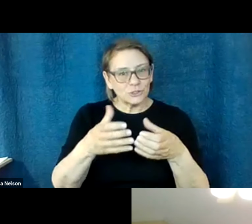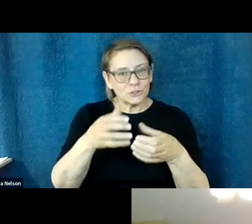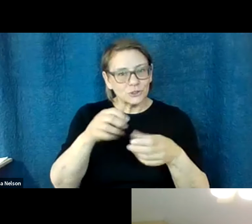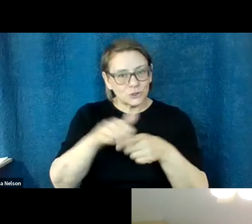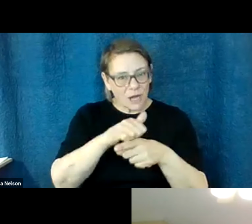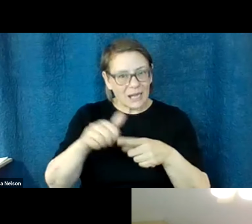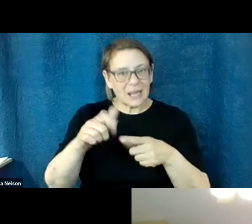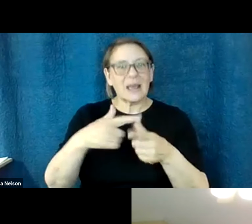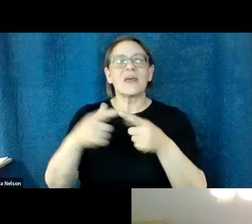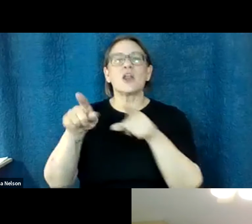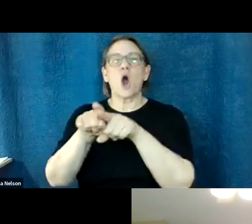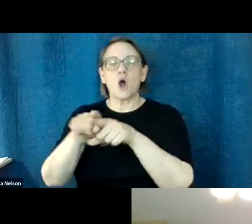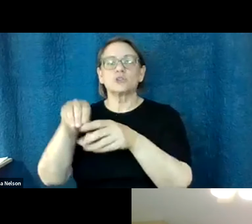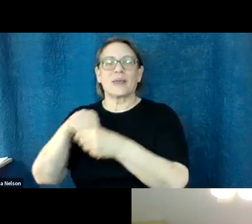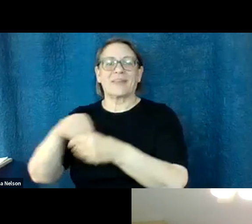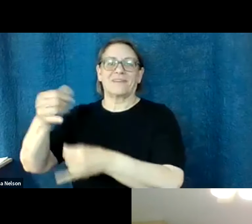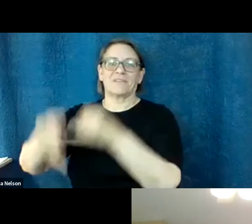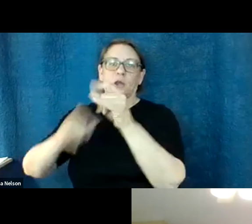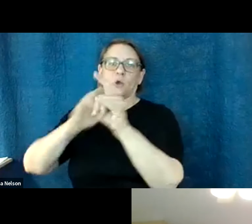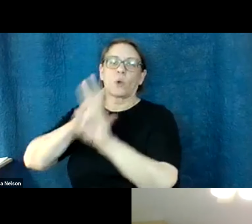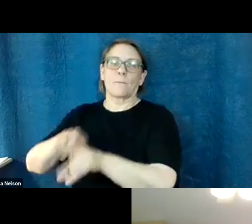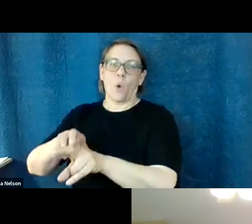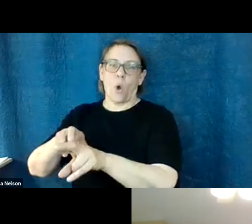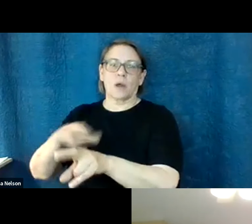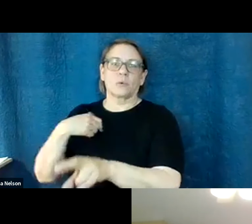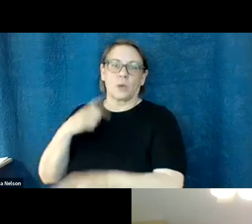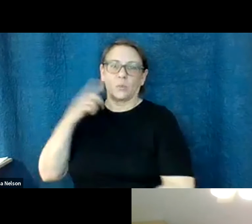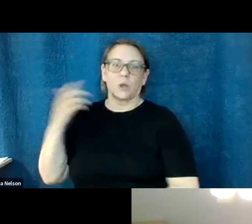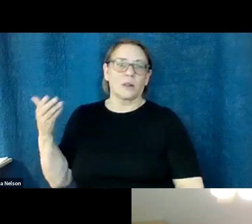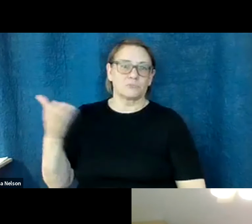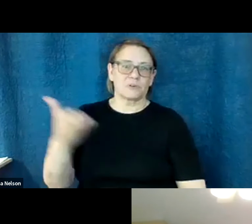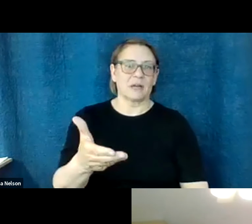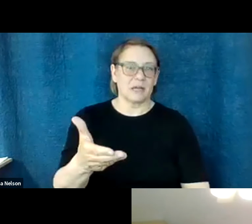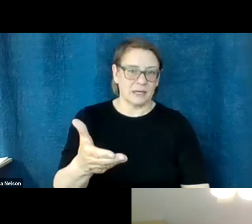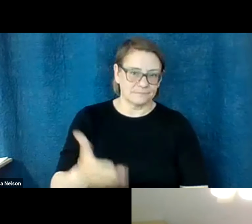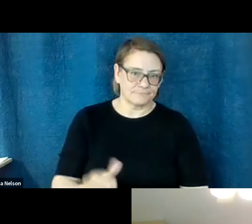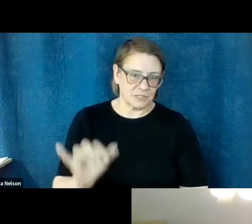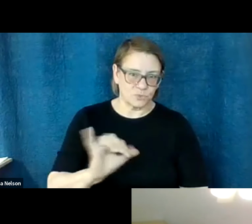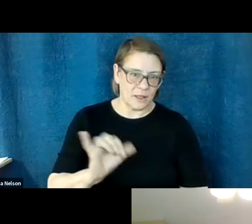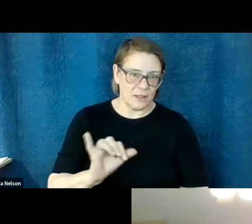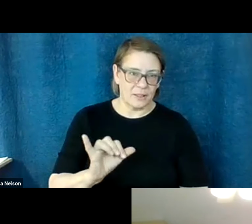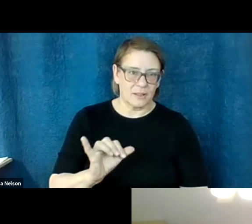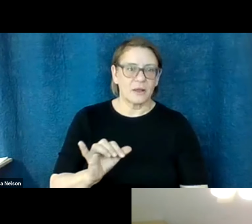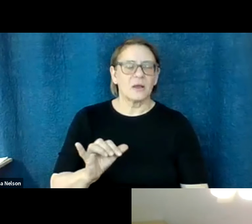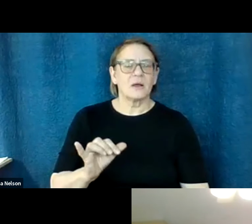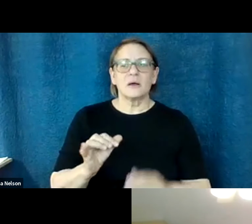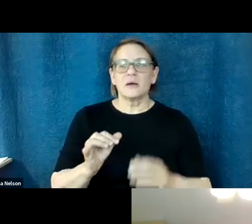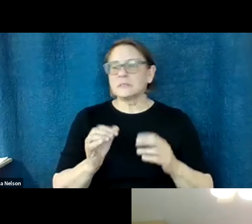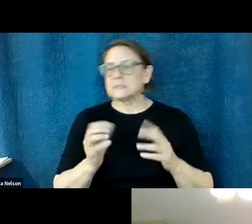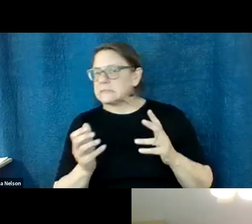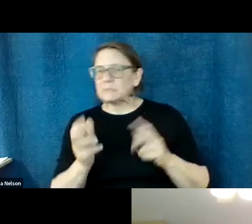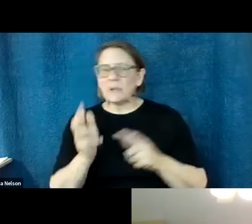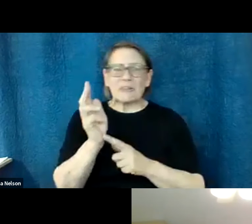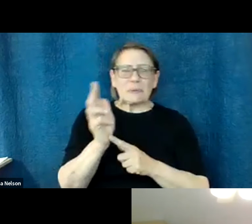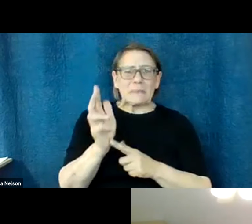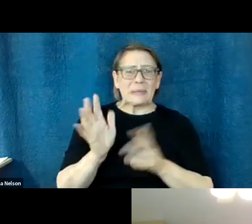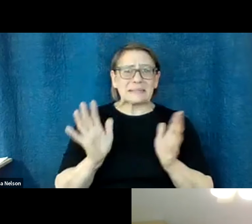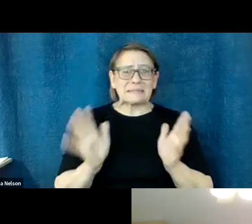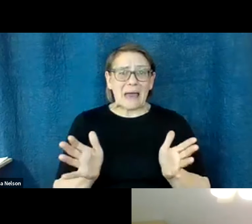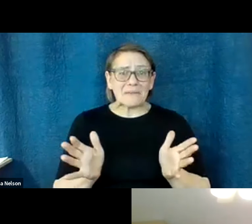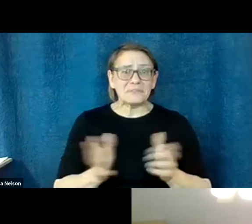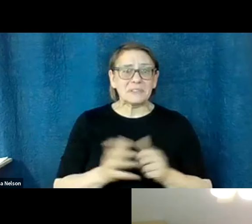included in that final consolidated report that we will also be making. With the three minutes that we have